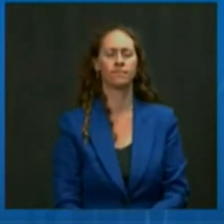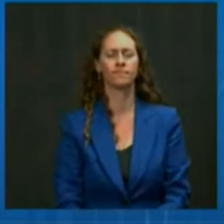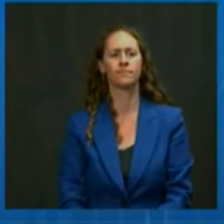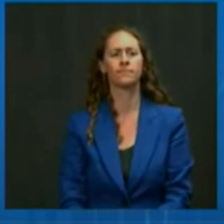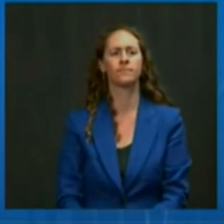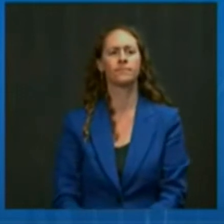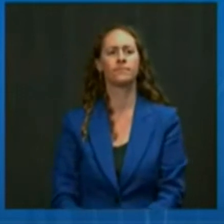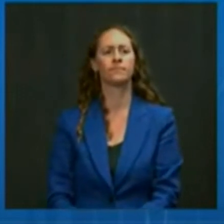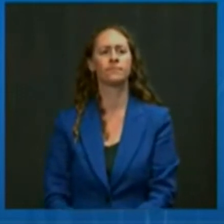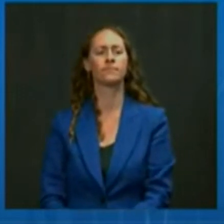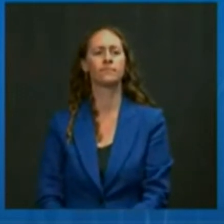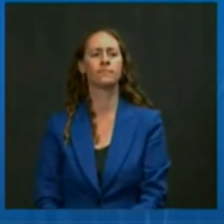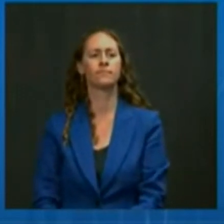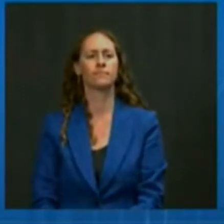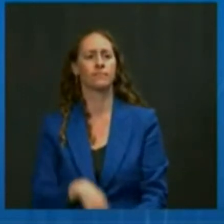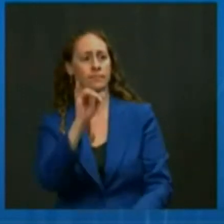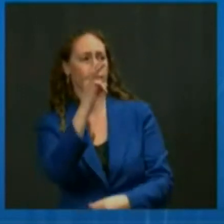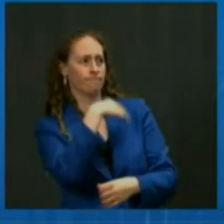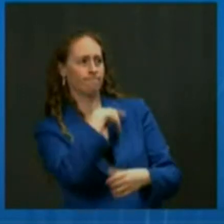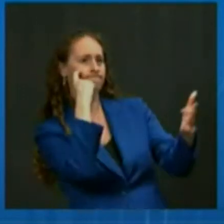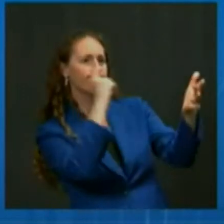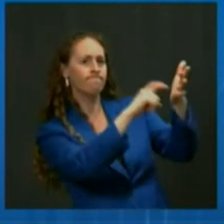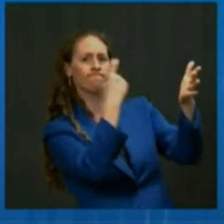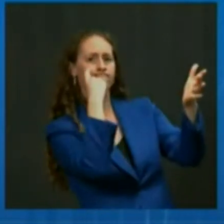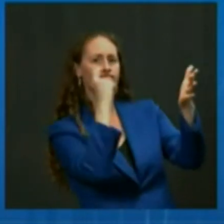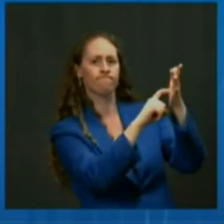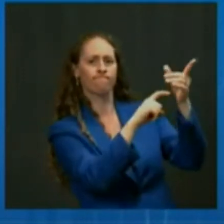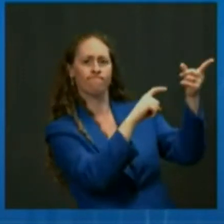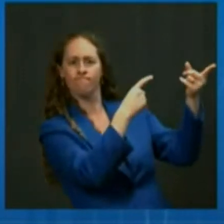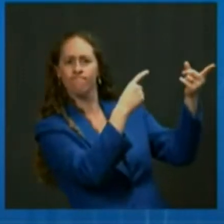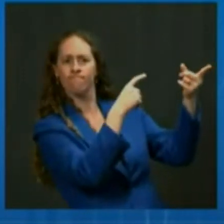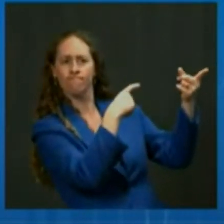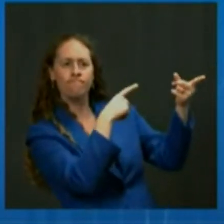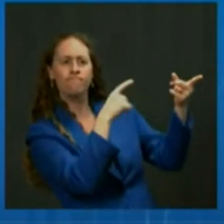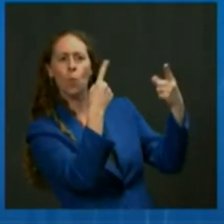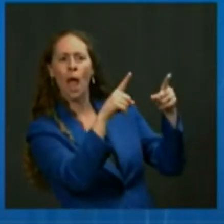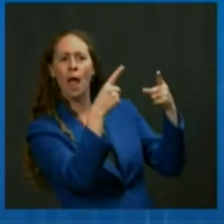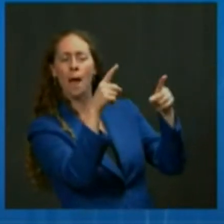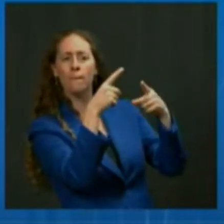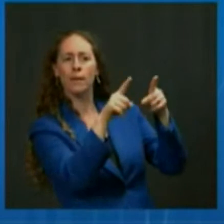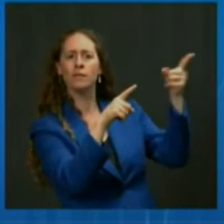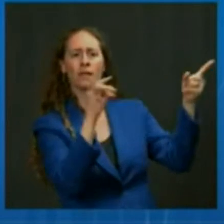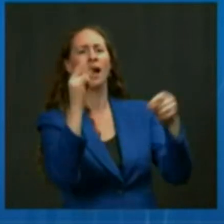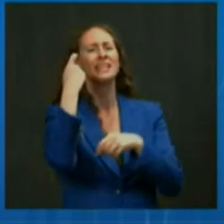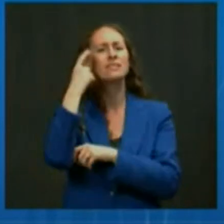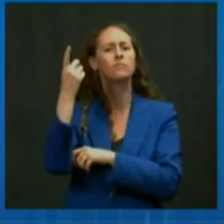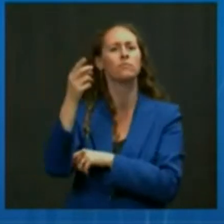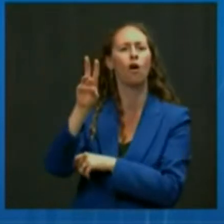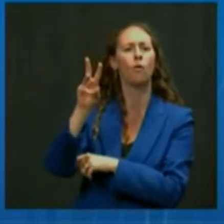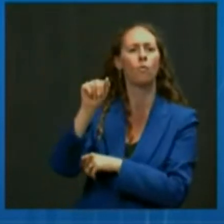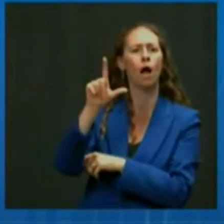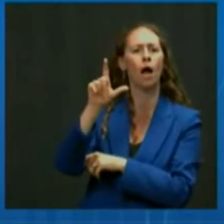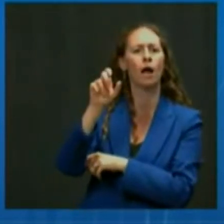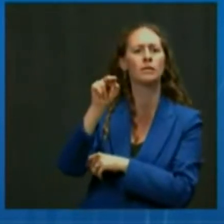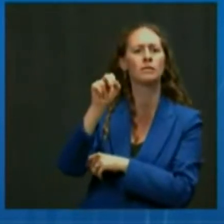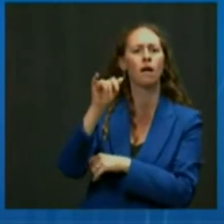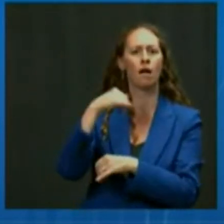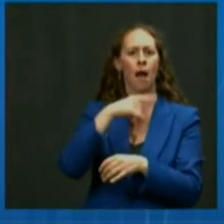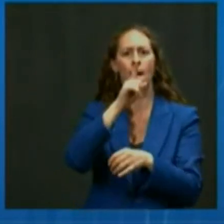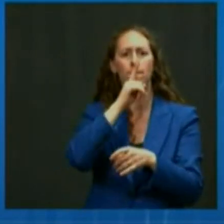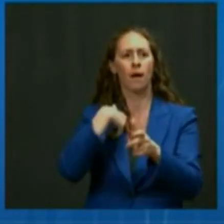including with what Dr. Walensky just mentioned, you don't want to find yourself behind playing catch